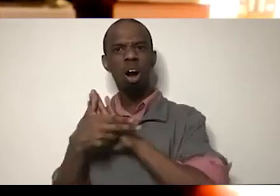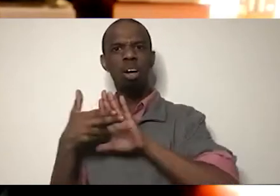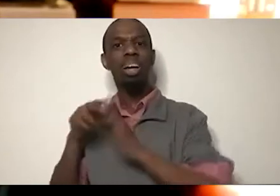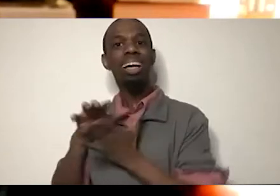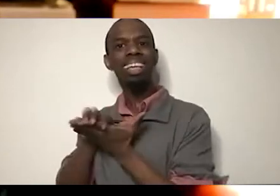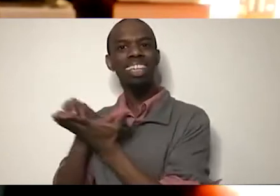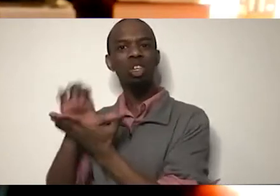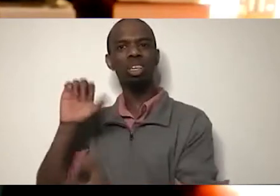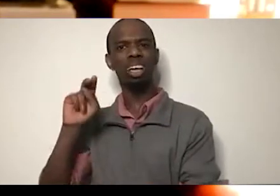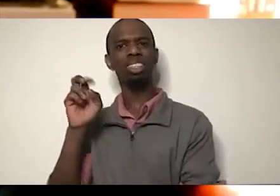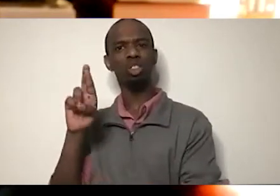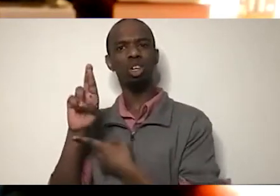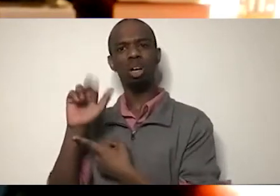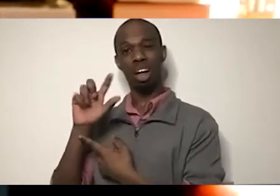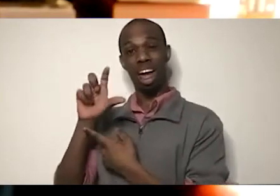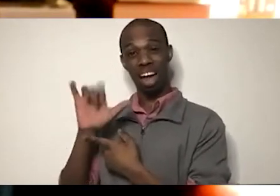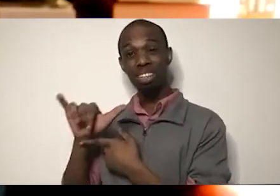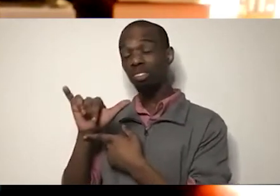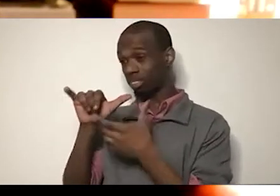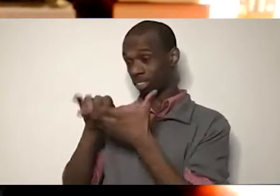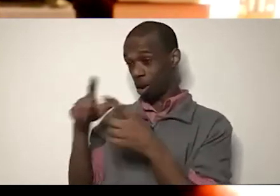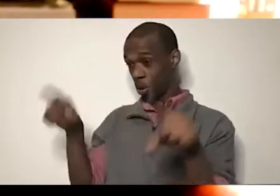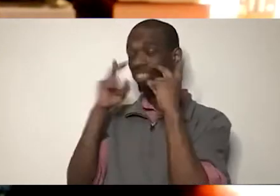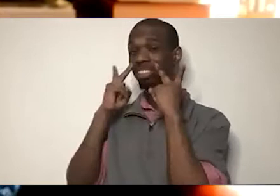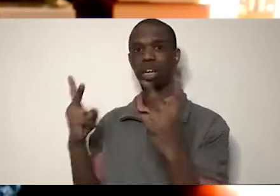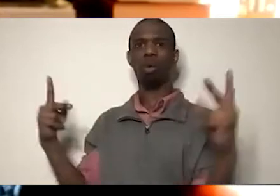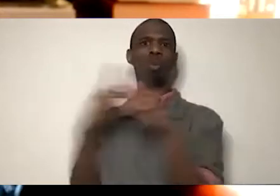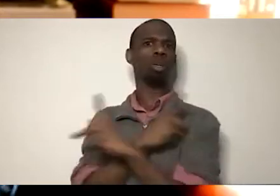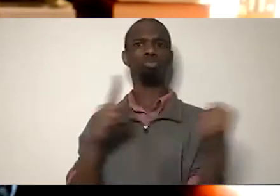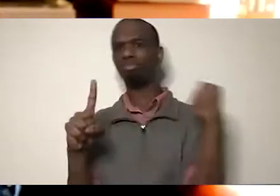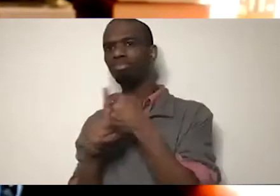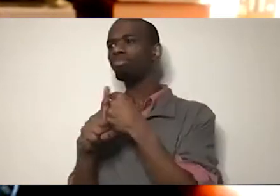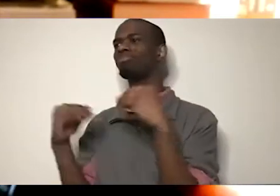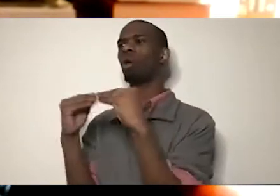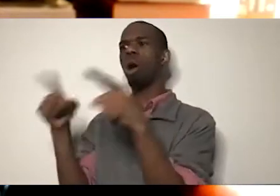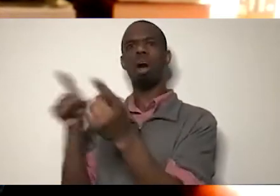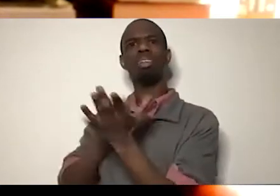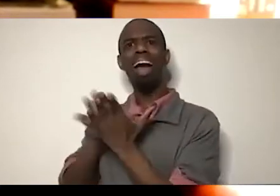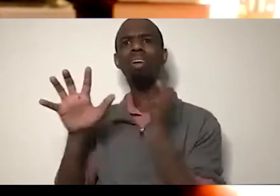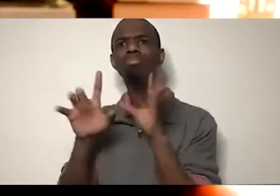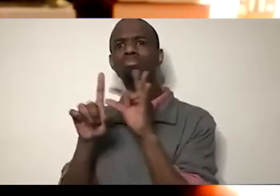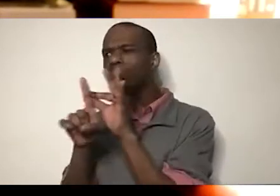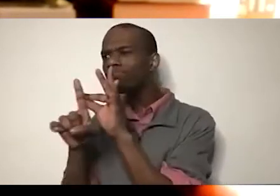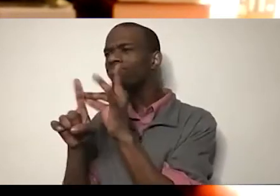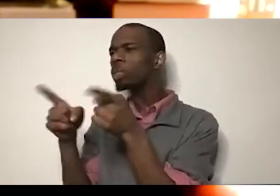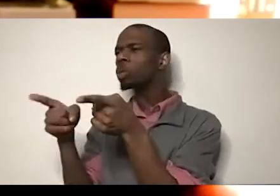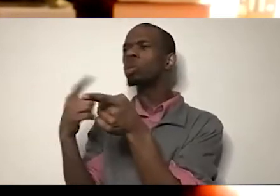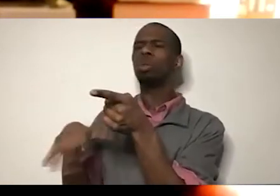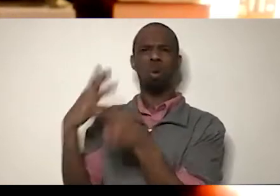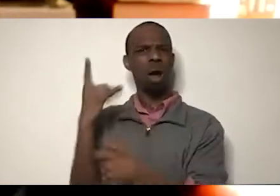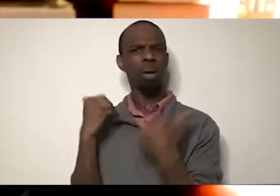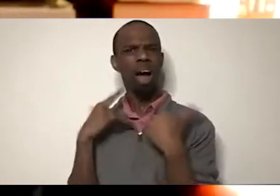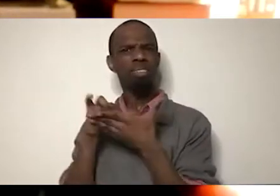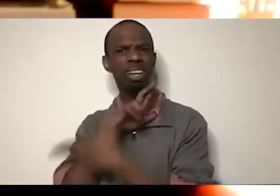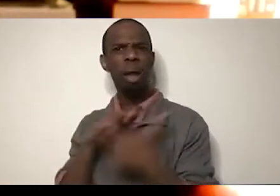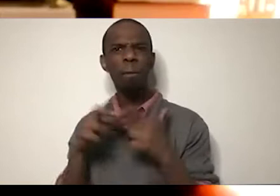you see one plant, one oil or gas refining plant, you're going to find